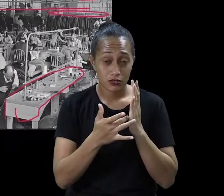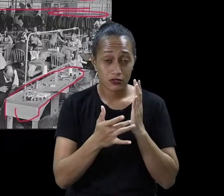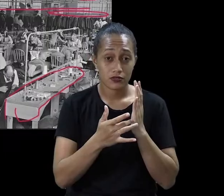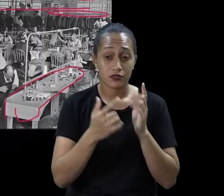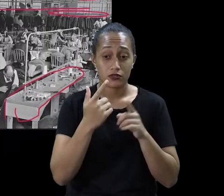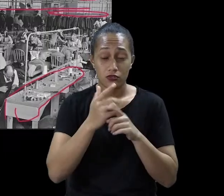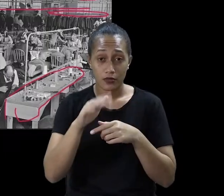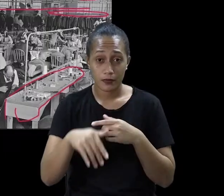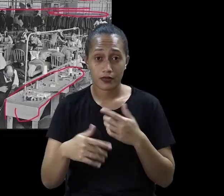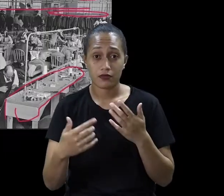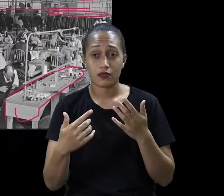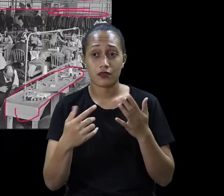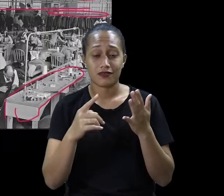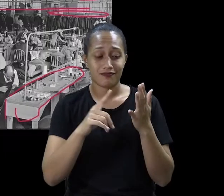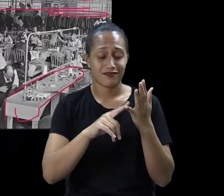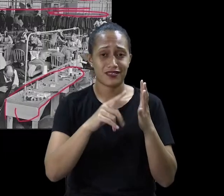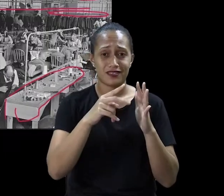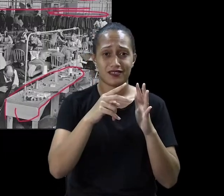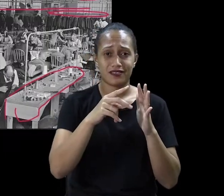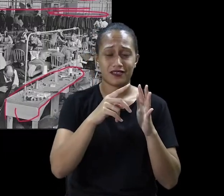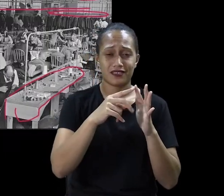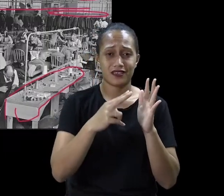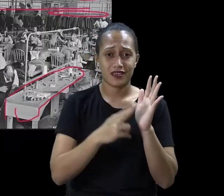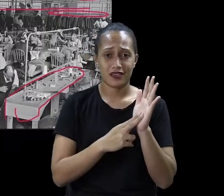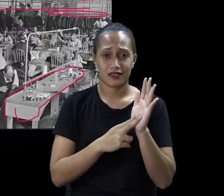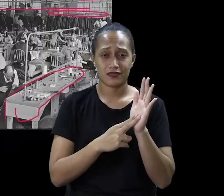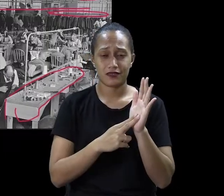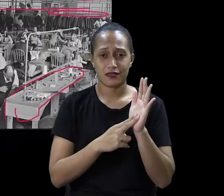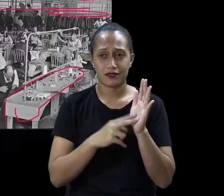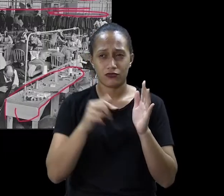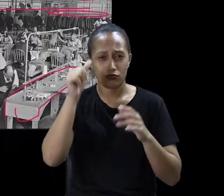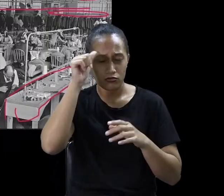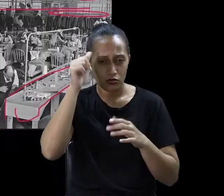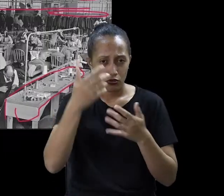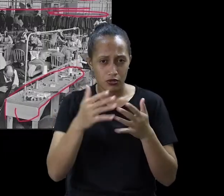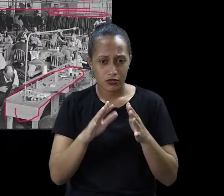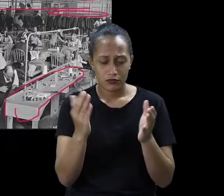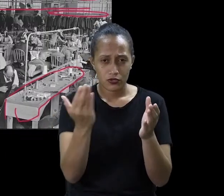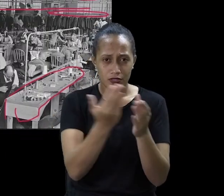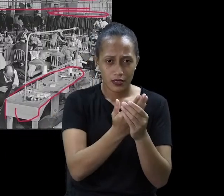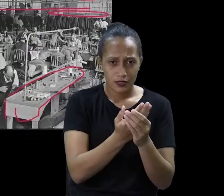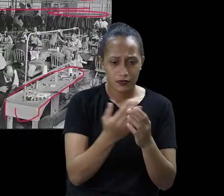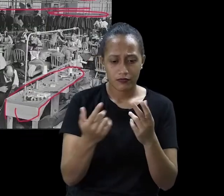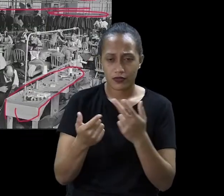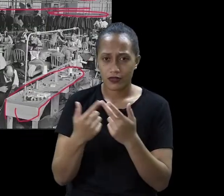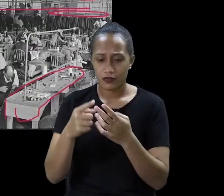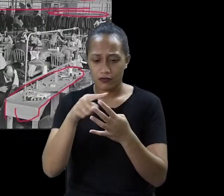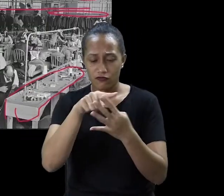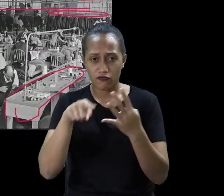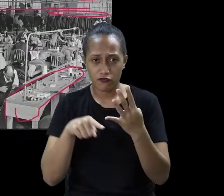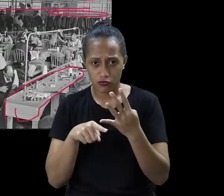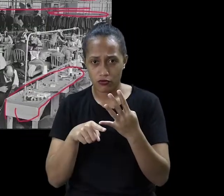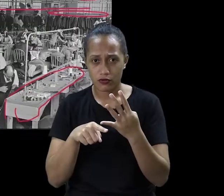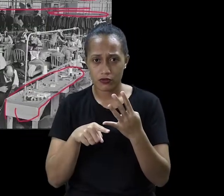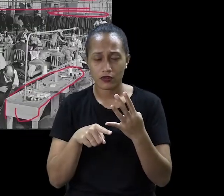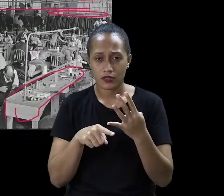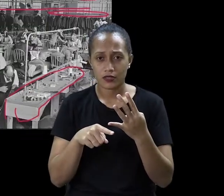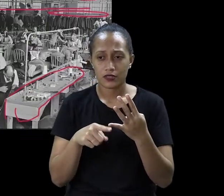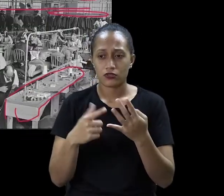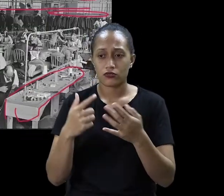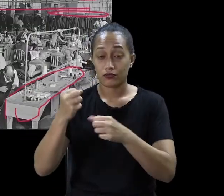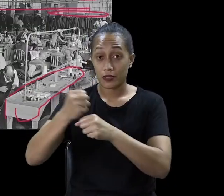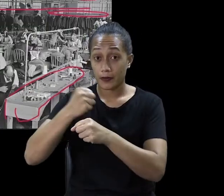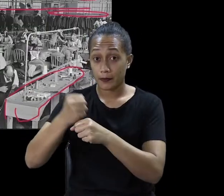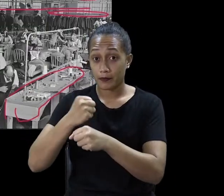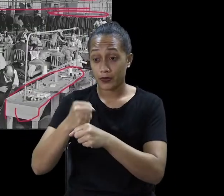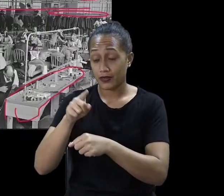are scarce, there's a trade-off when a society or a factory or whoever decides how much capital to produce versus how much